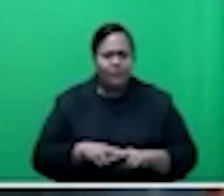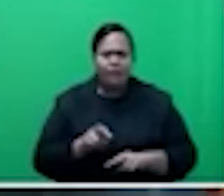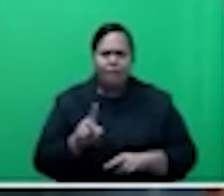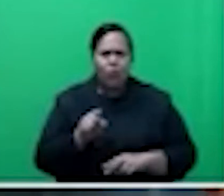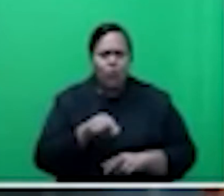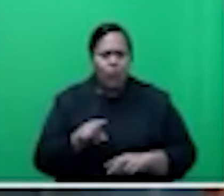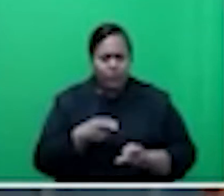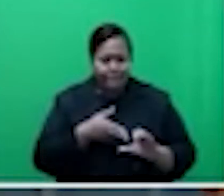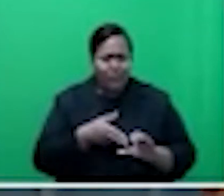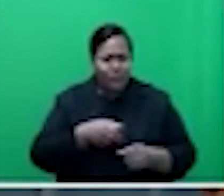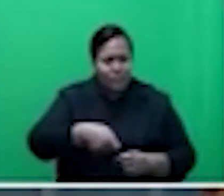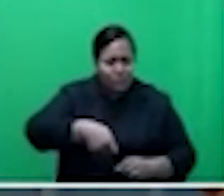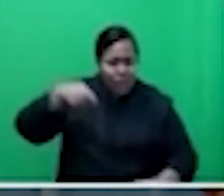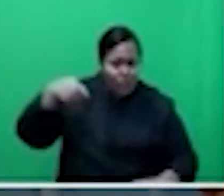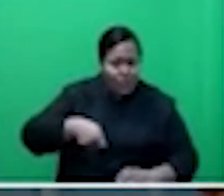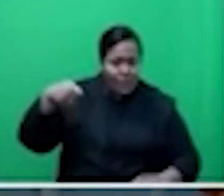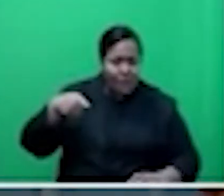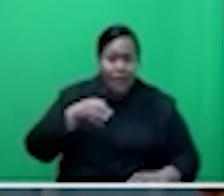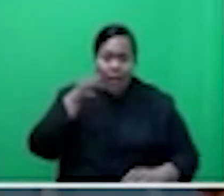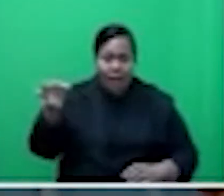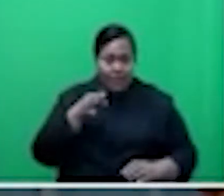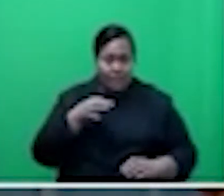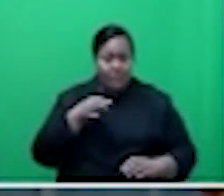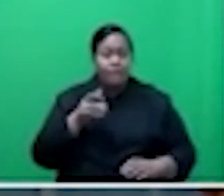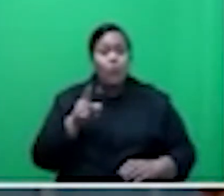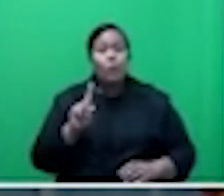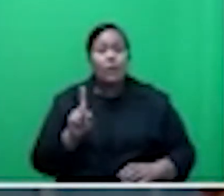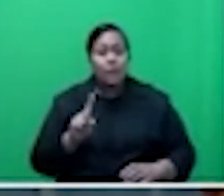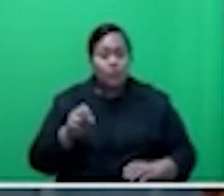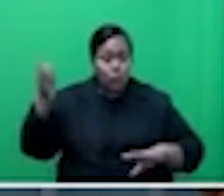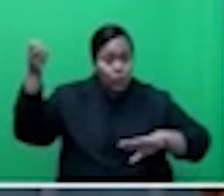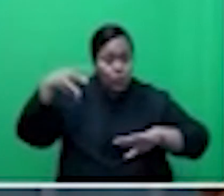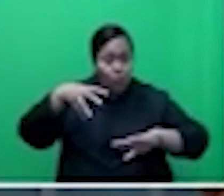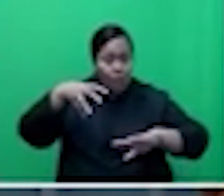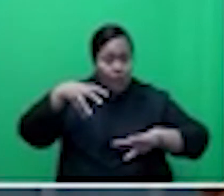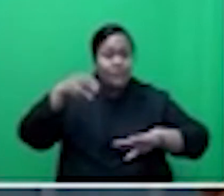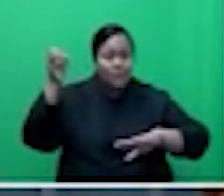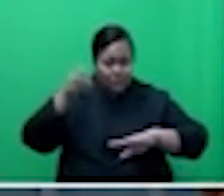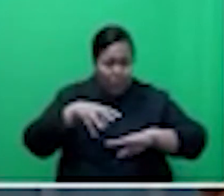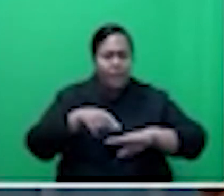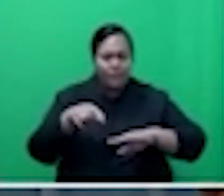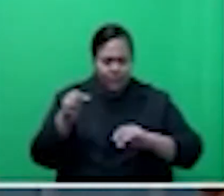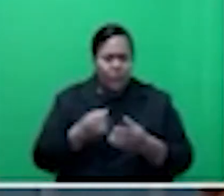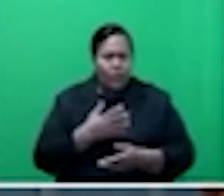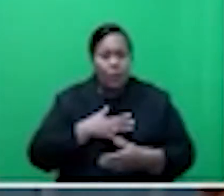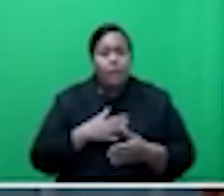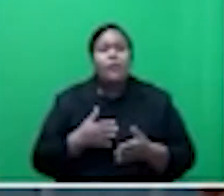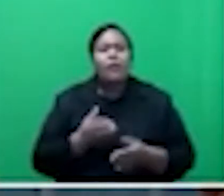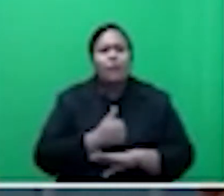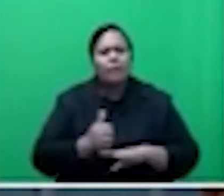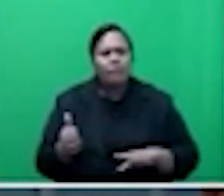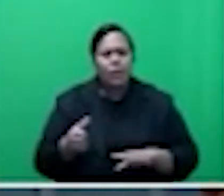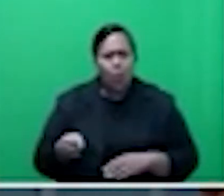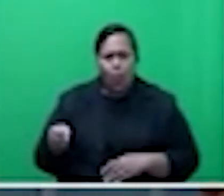we've requested for solar power through the rural electrification. And the government has now hold on because